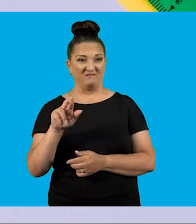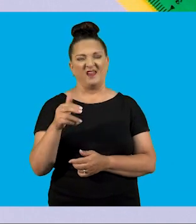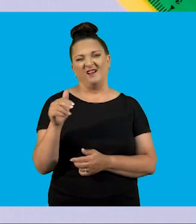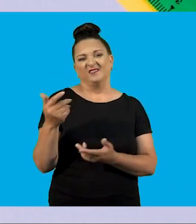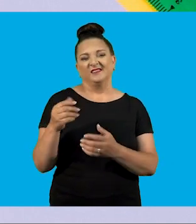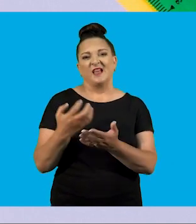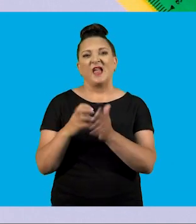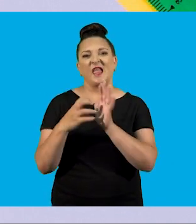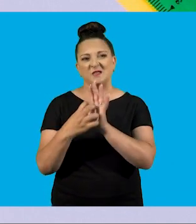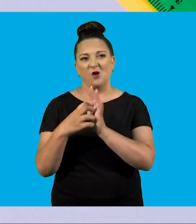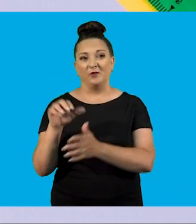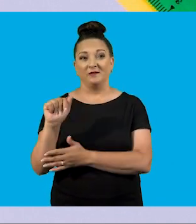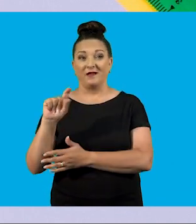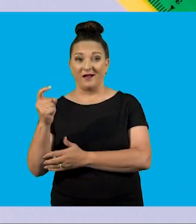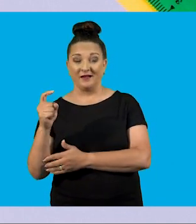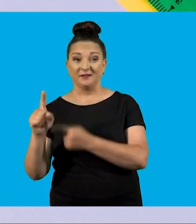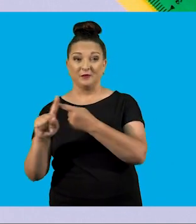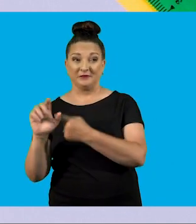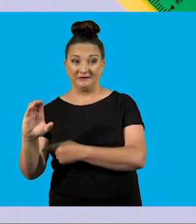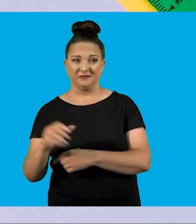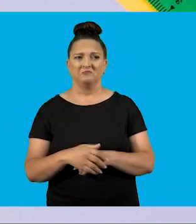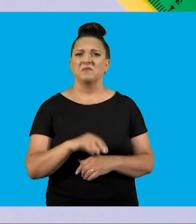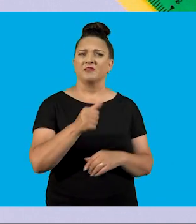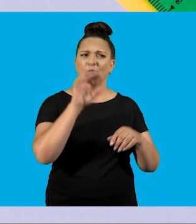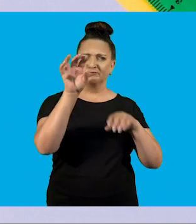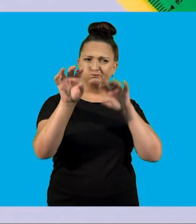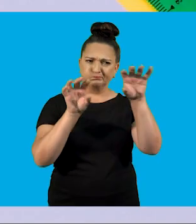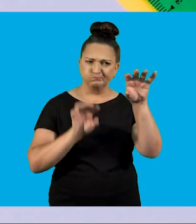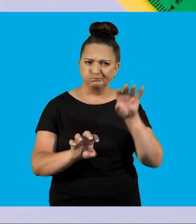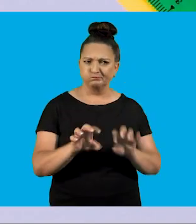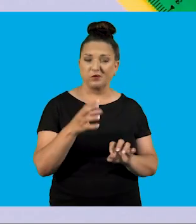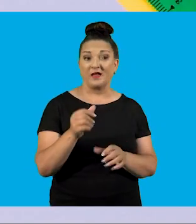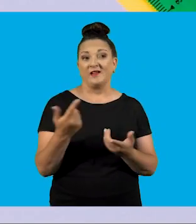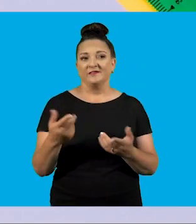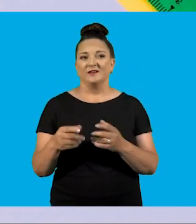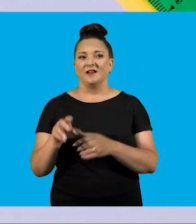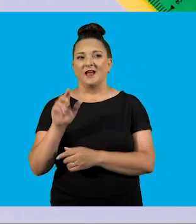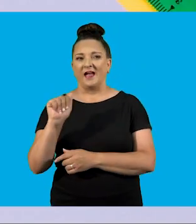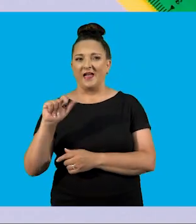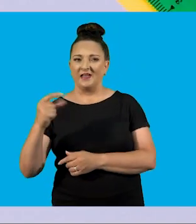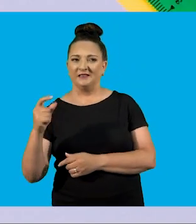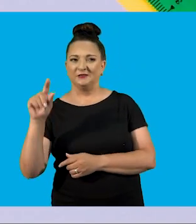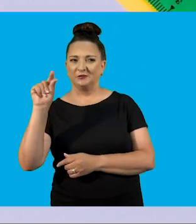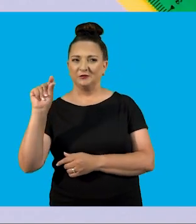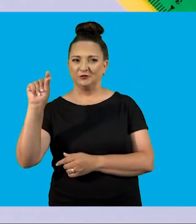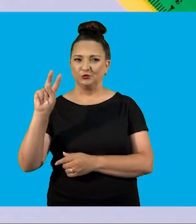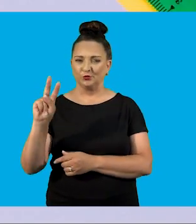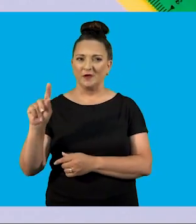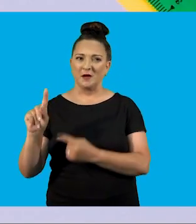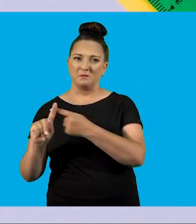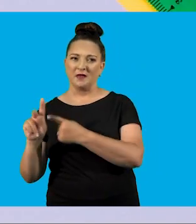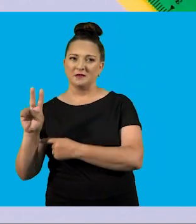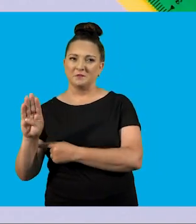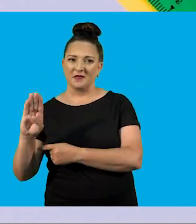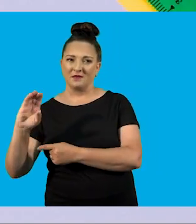An example there is ax plus c. We have quadratic expressions, which is ax squared plus bx